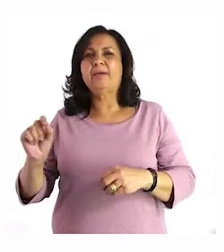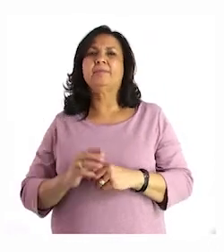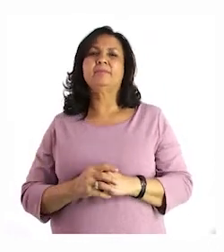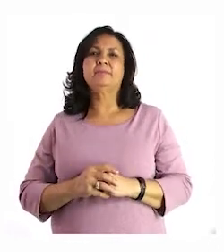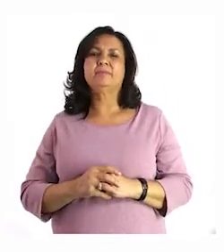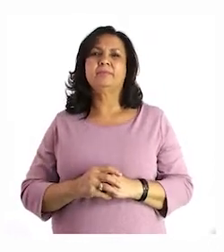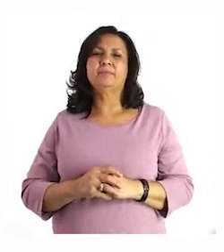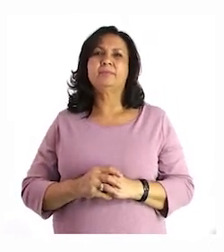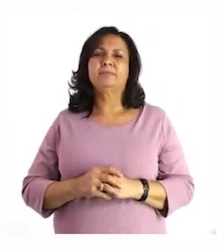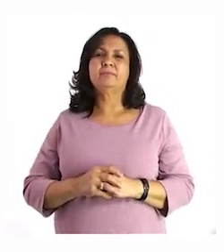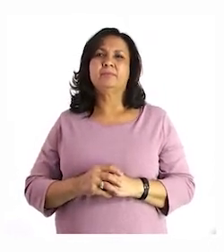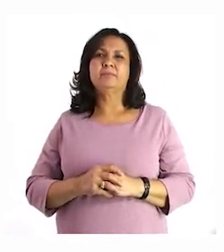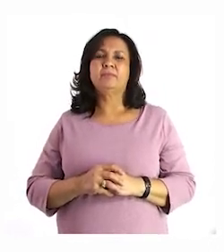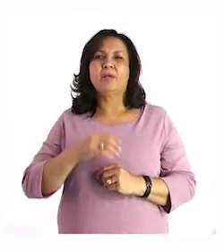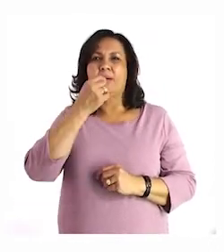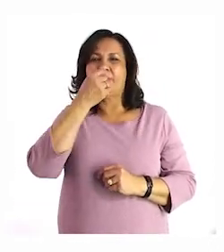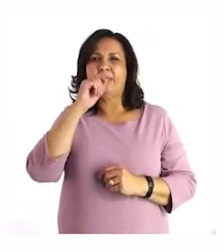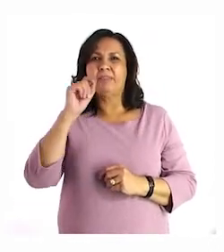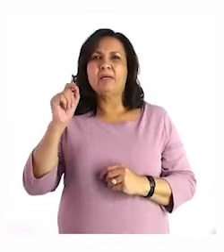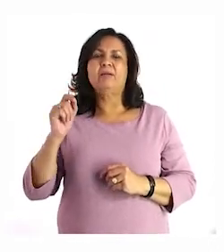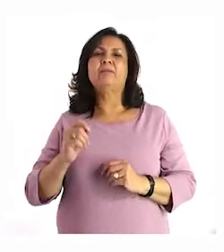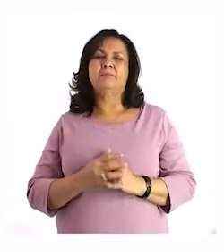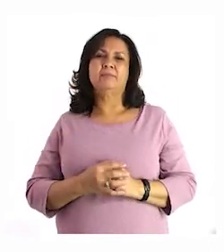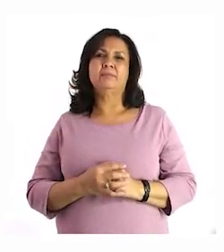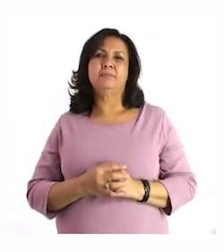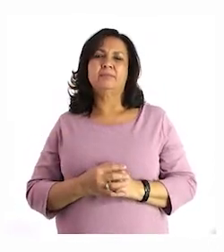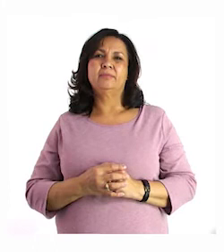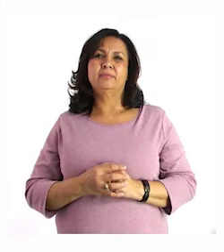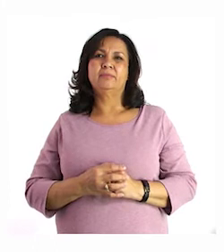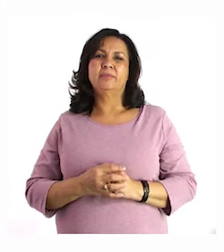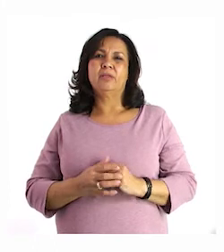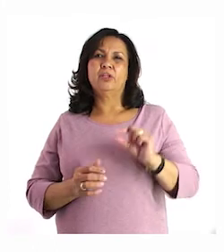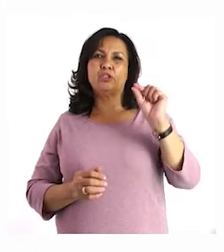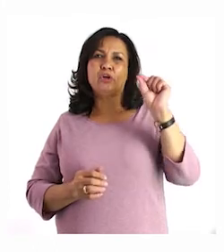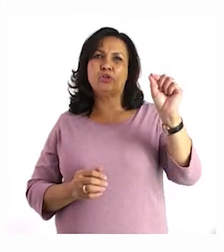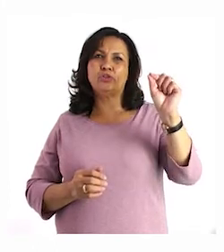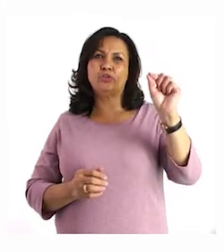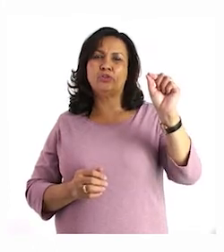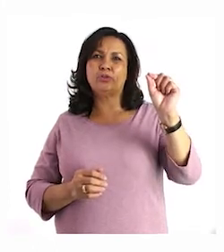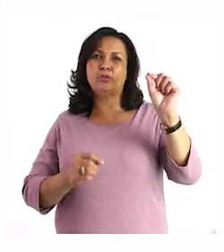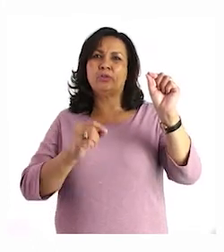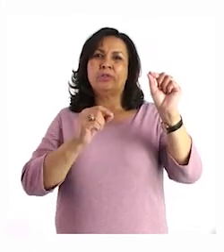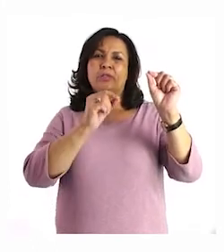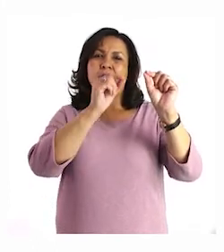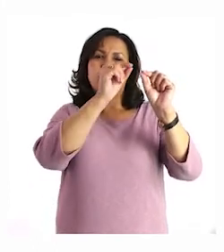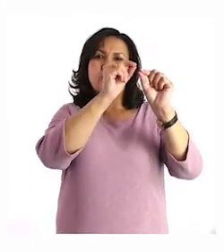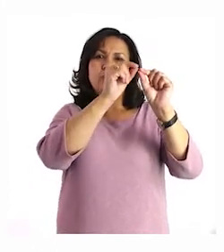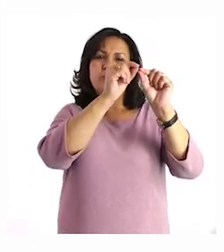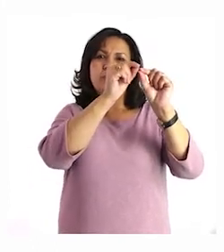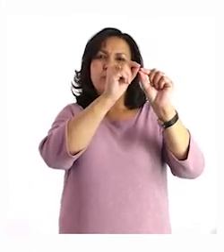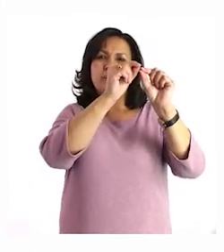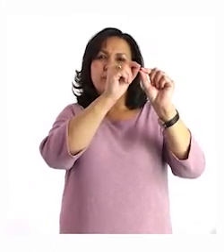hand. You may use a pencil or a crayon. You can join from the dot where the picture is at the